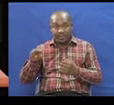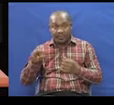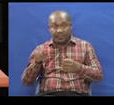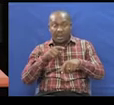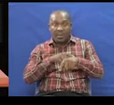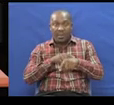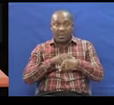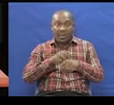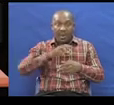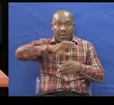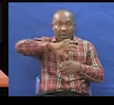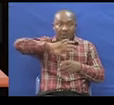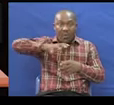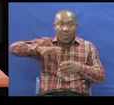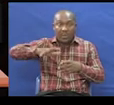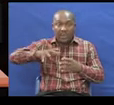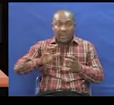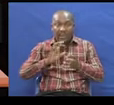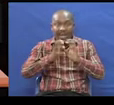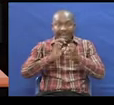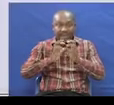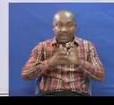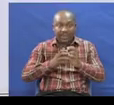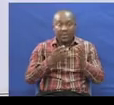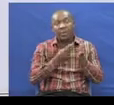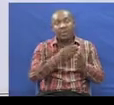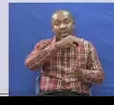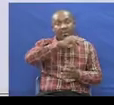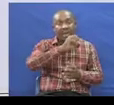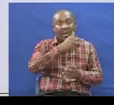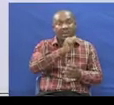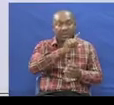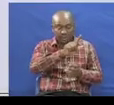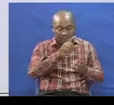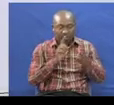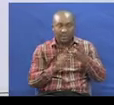metal. But number three, it is the reaction